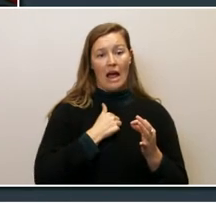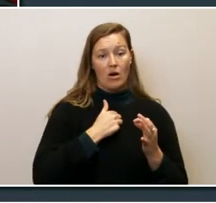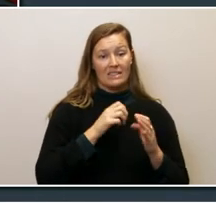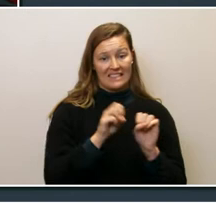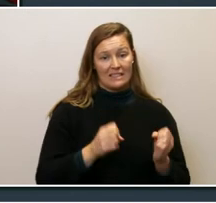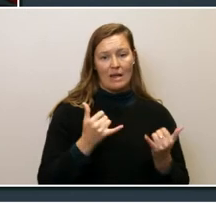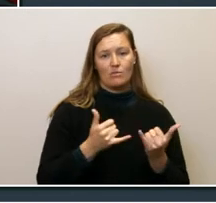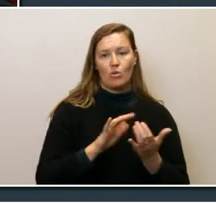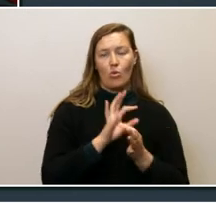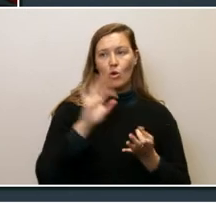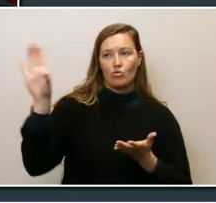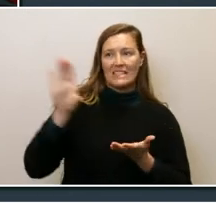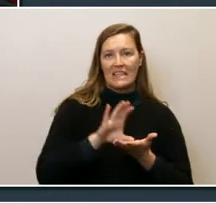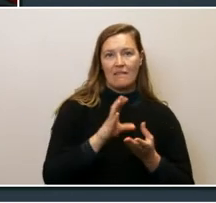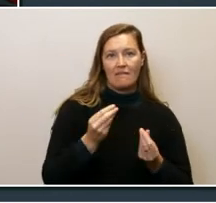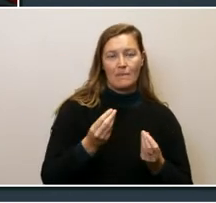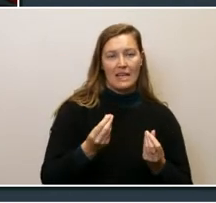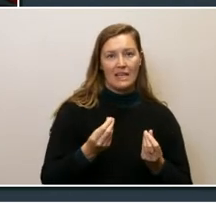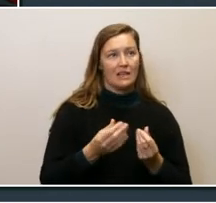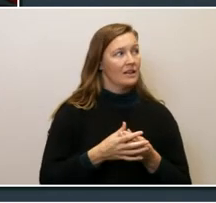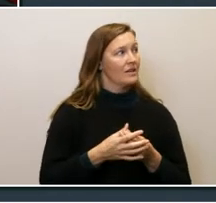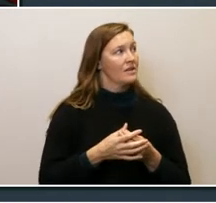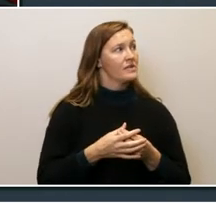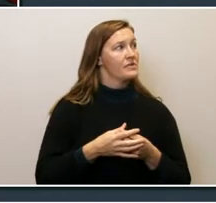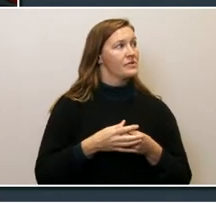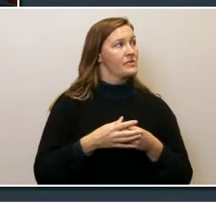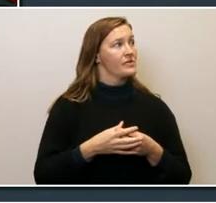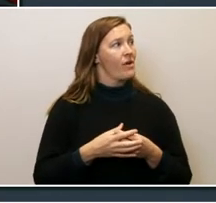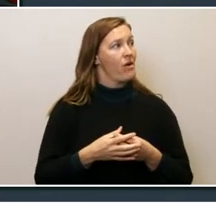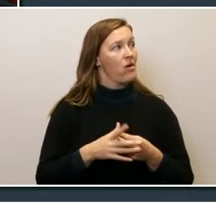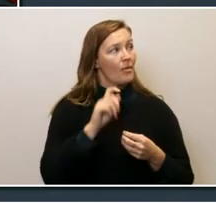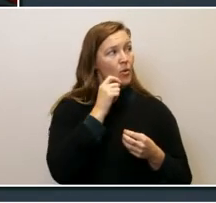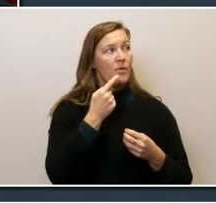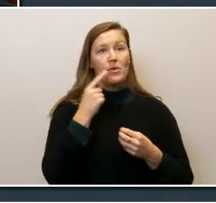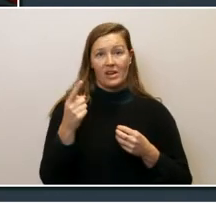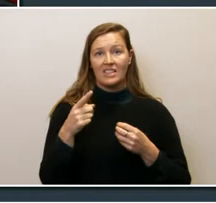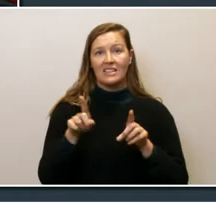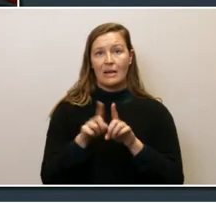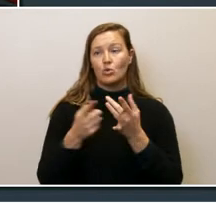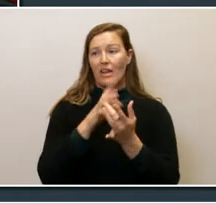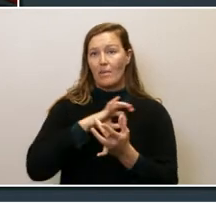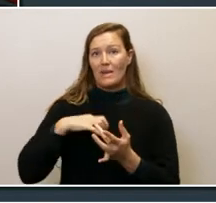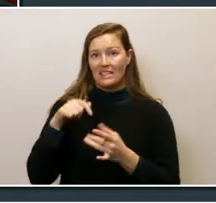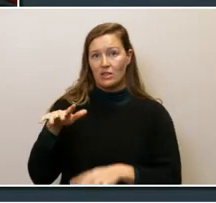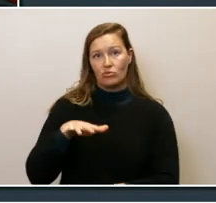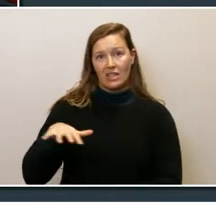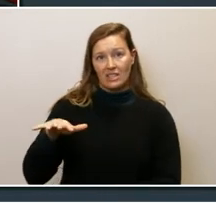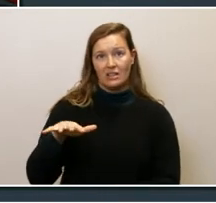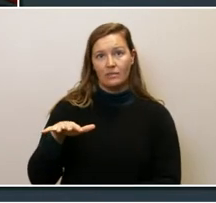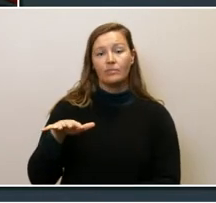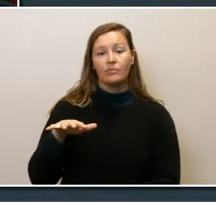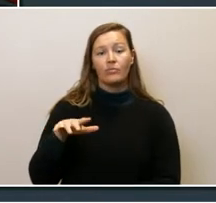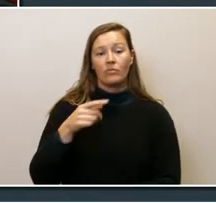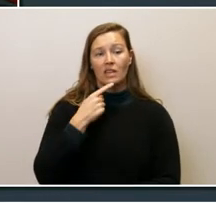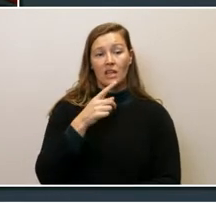any of that money. I mean, I would propose, and I'm going to be saying the same thing to Mayor Sandra and to Nigel, that